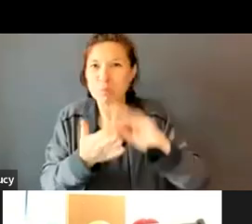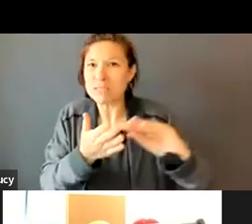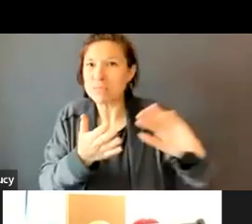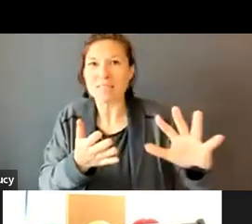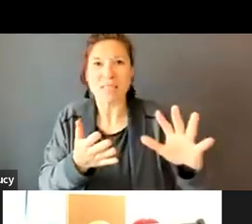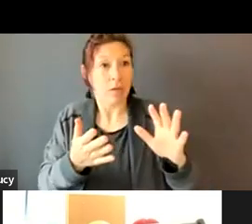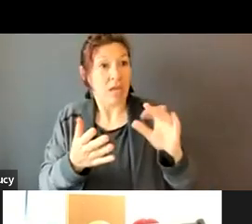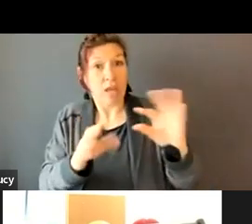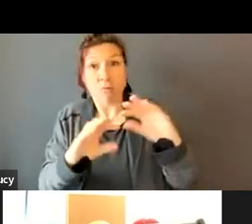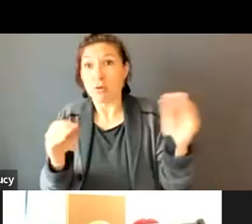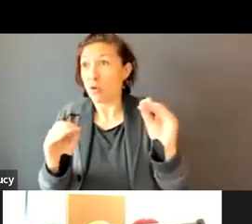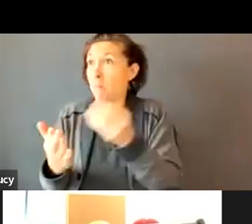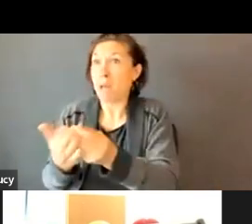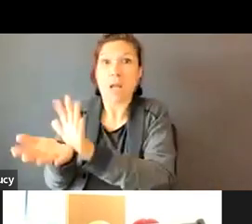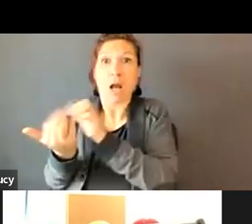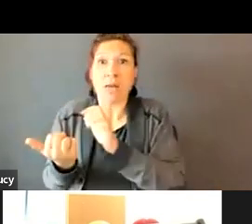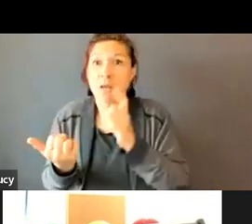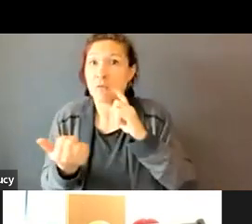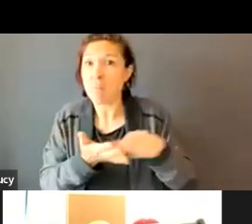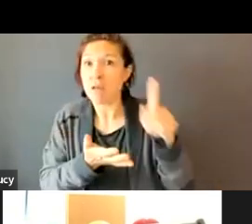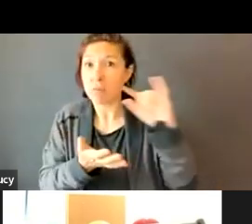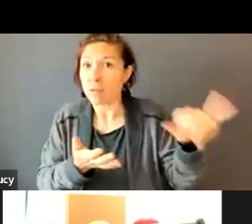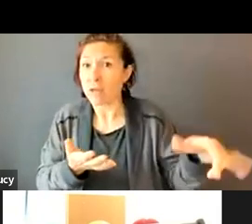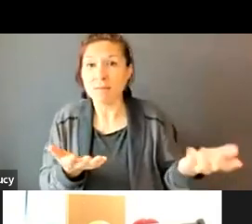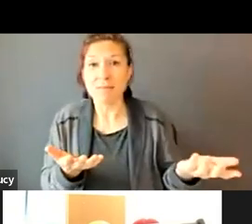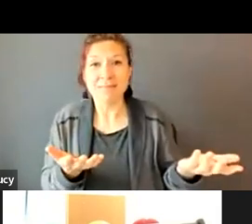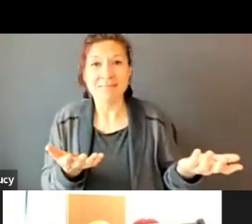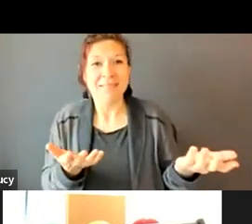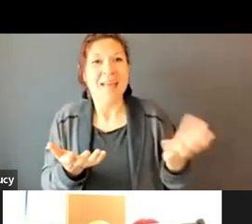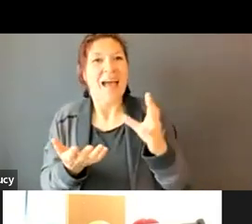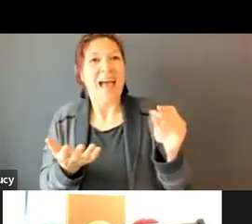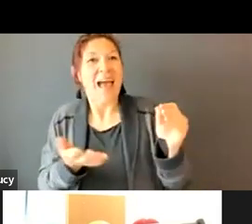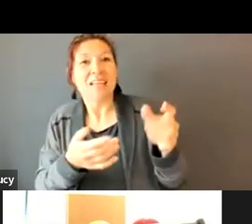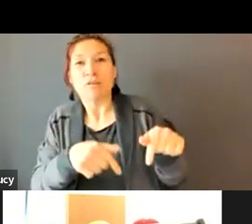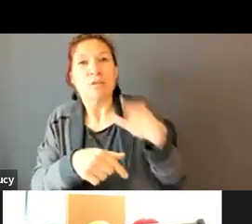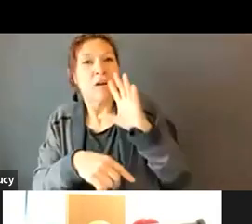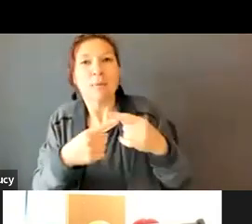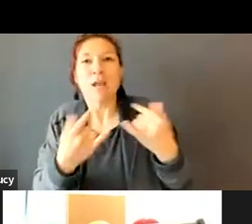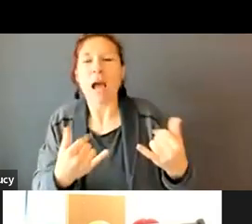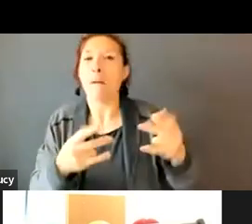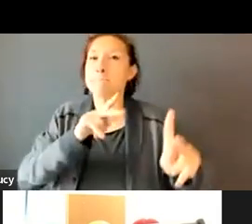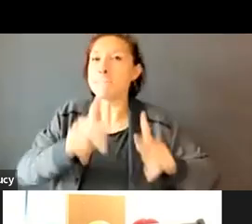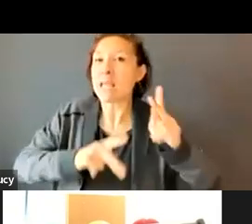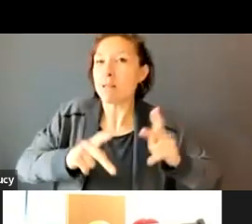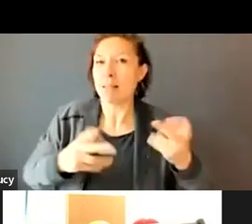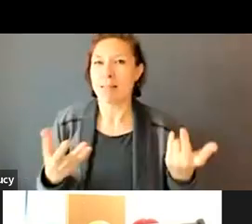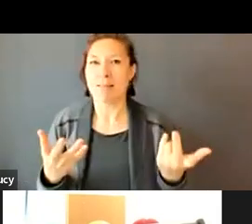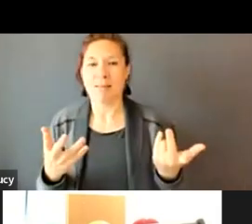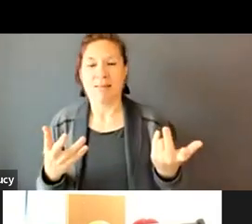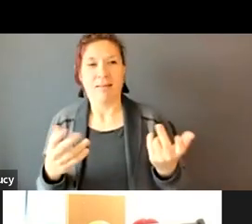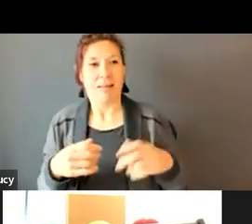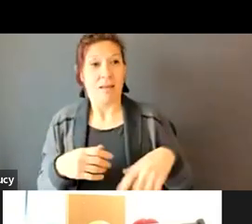expense we're talking about its people it's not a house or car that we can sell later we're adding